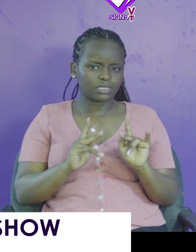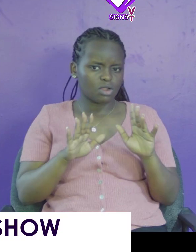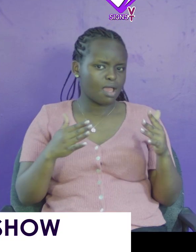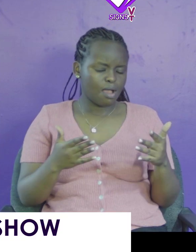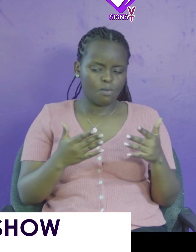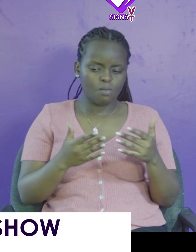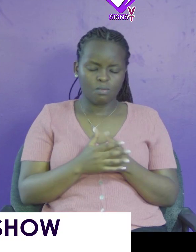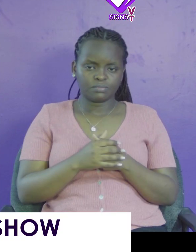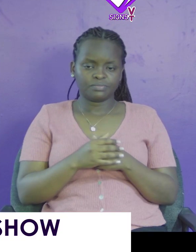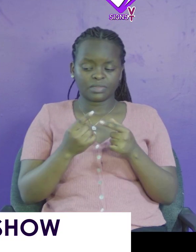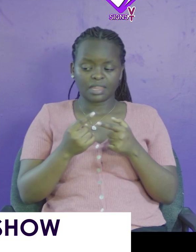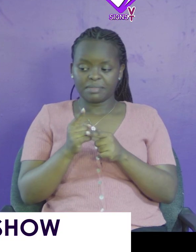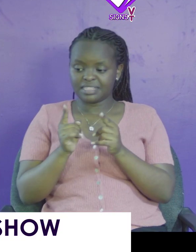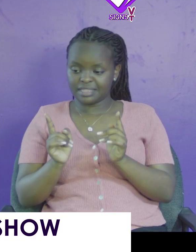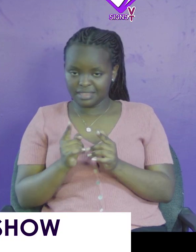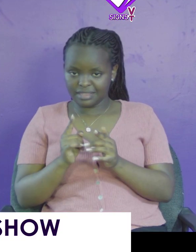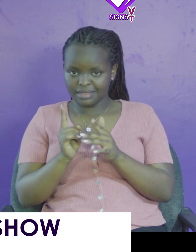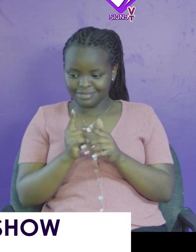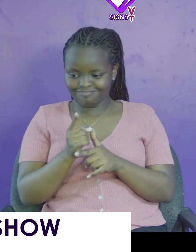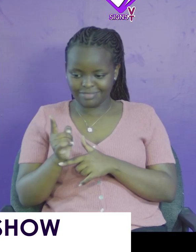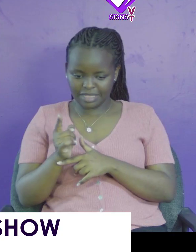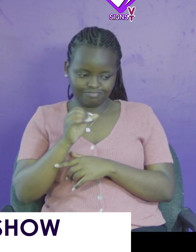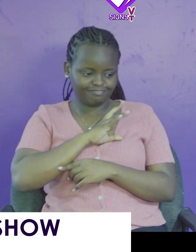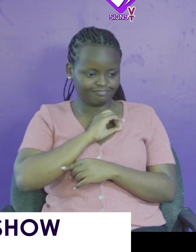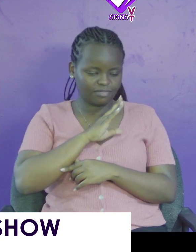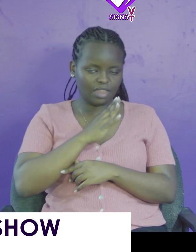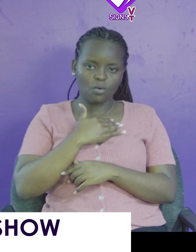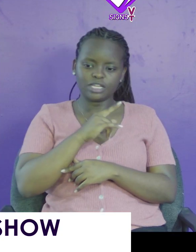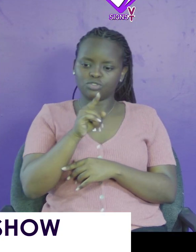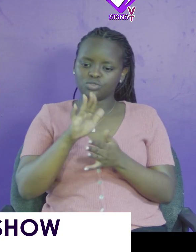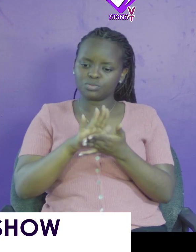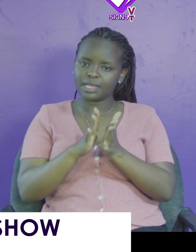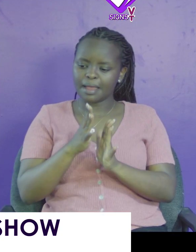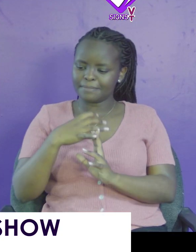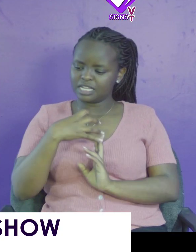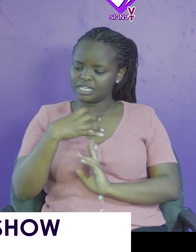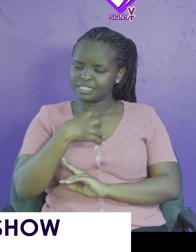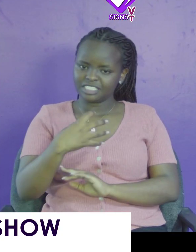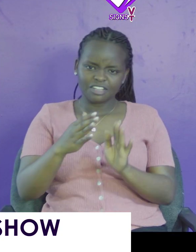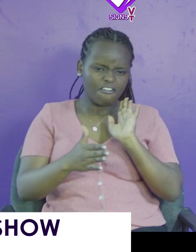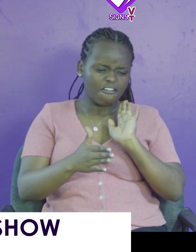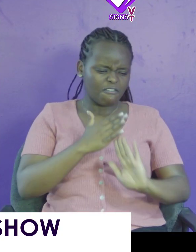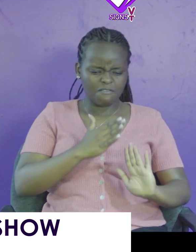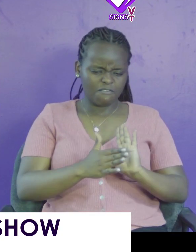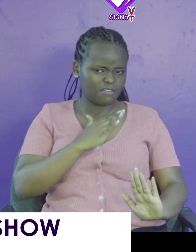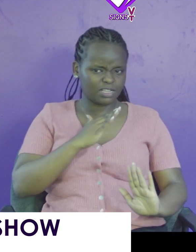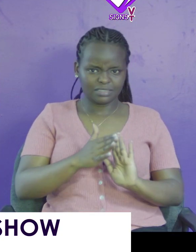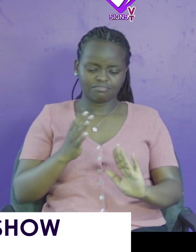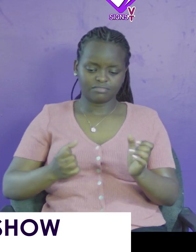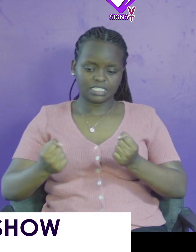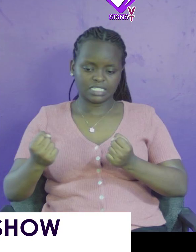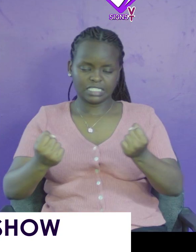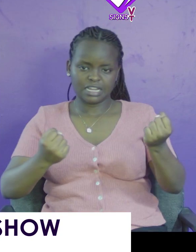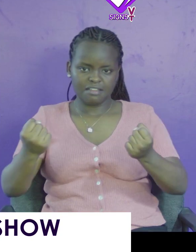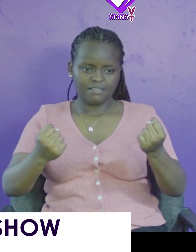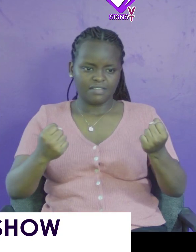instead they complain and they want to become rich so fast that they will be driven now to begin